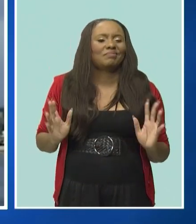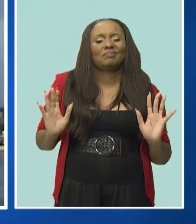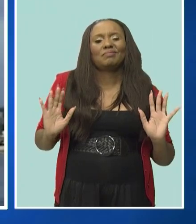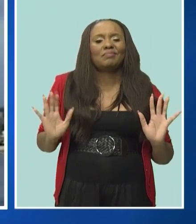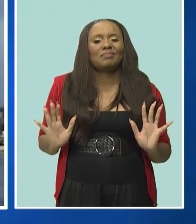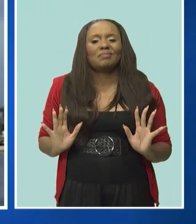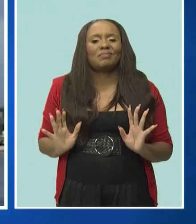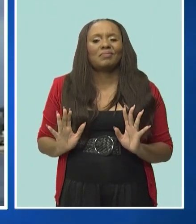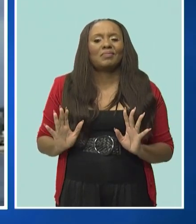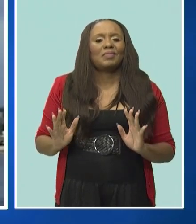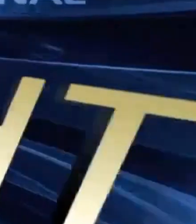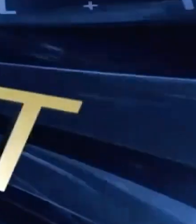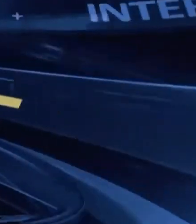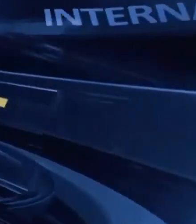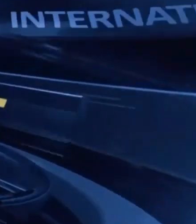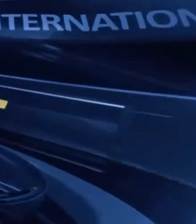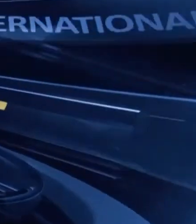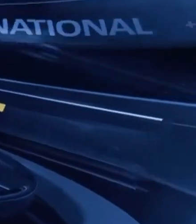have their own capacity.